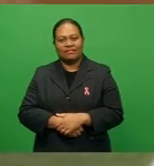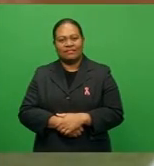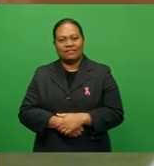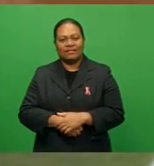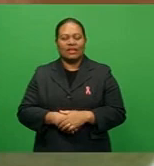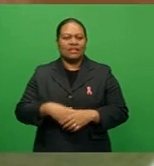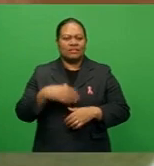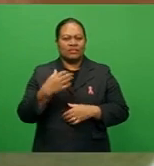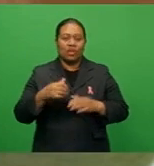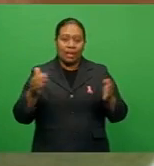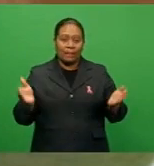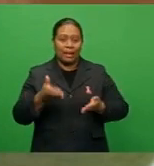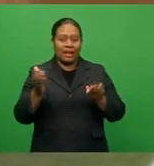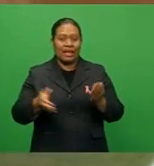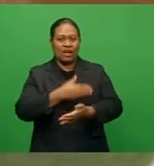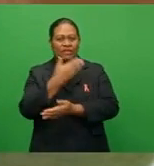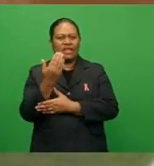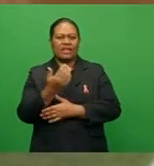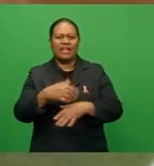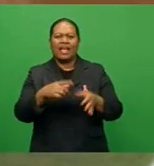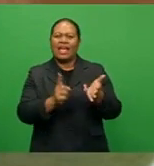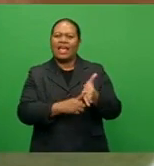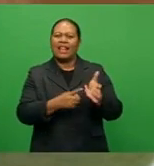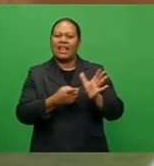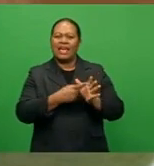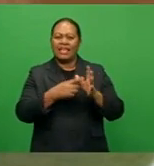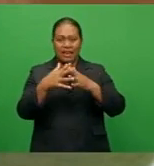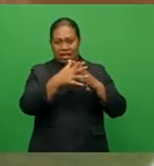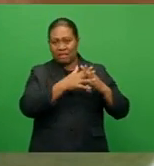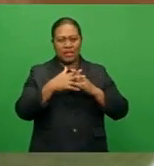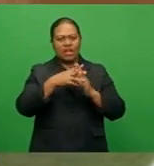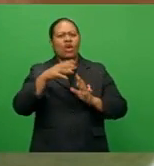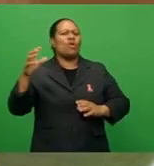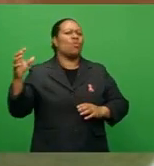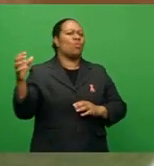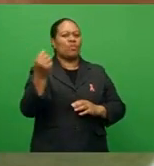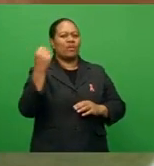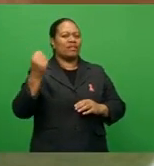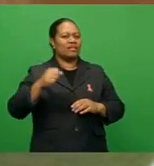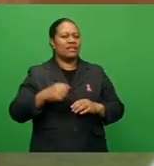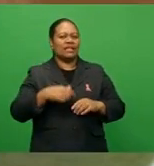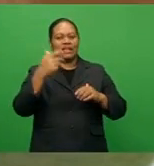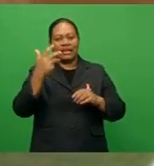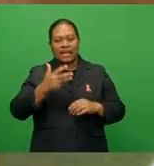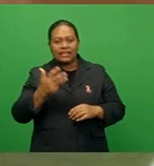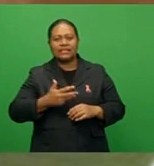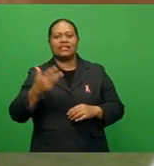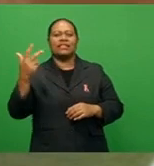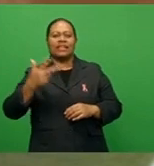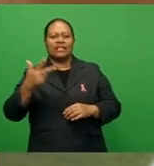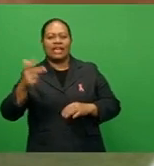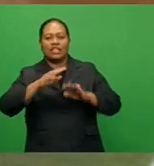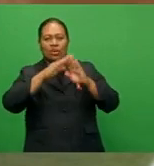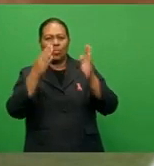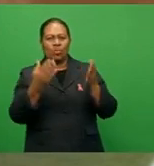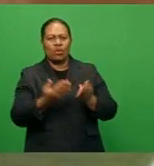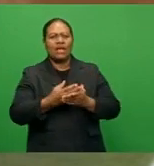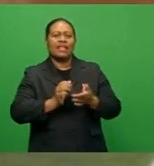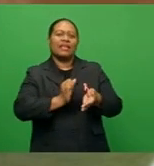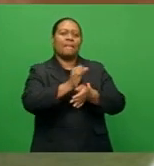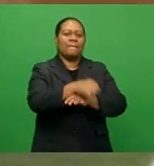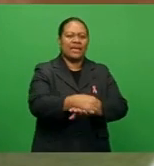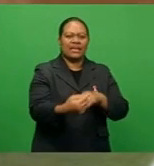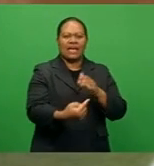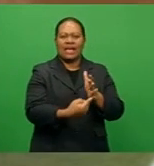On to our play of the day, and the Los Angeles Dodgers have won their first World Series since 1988 after beating the Tampa